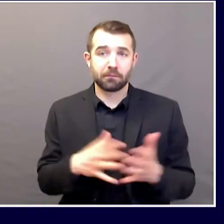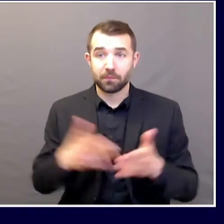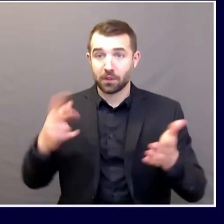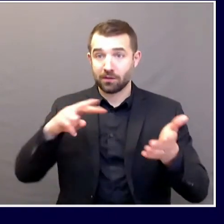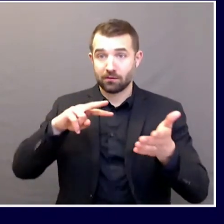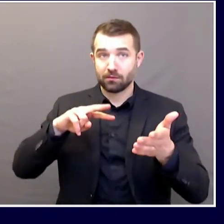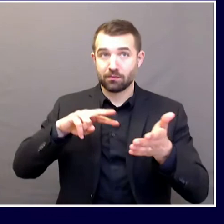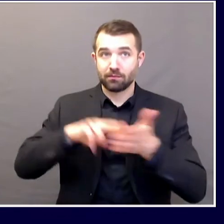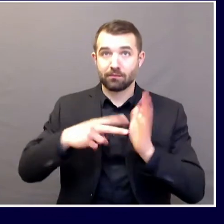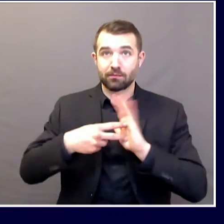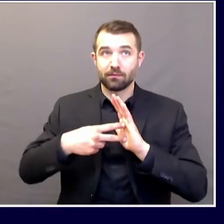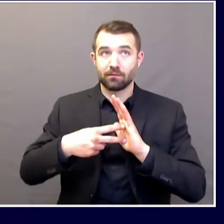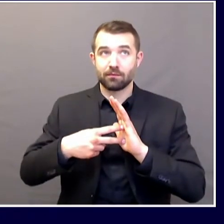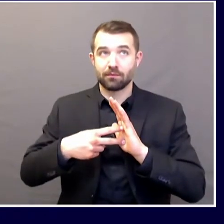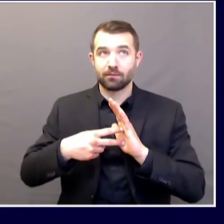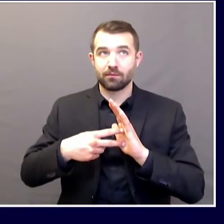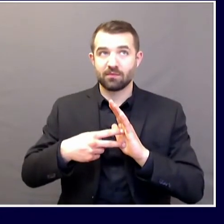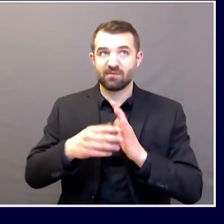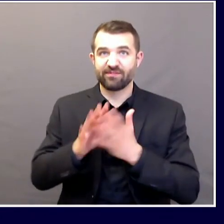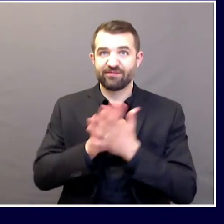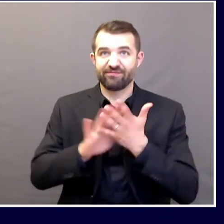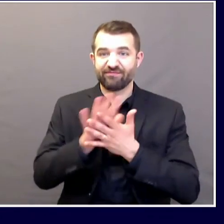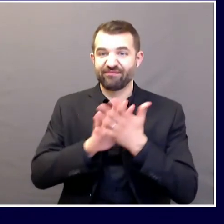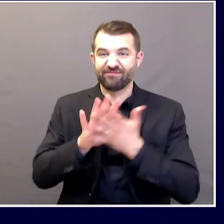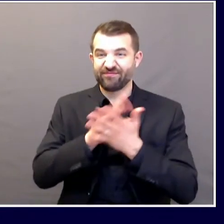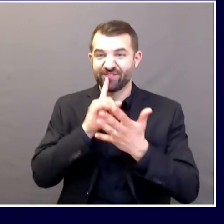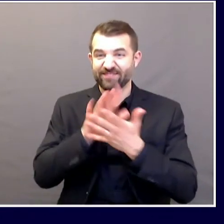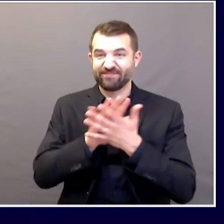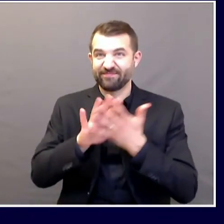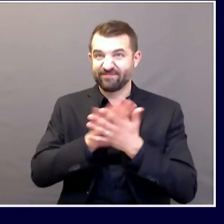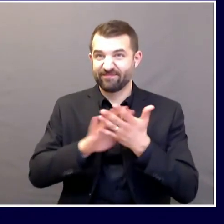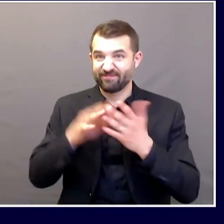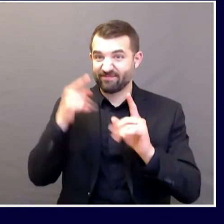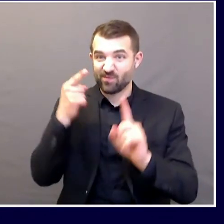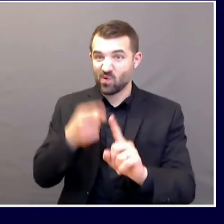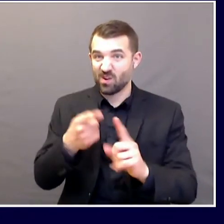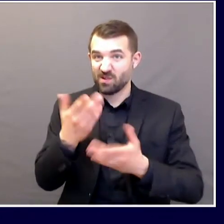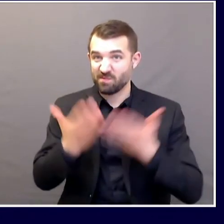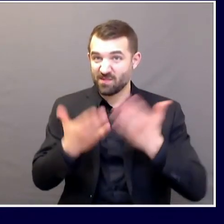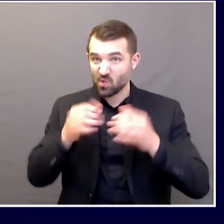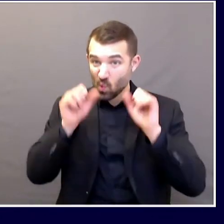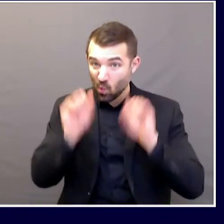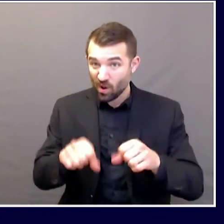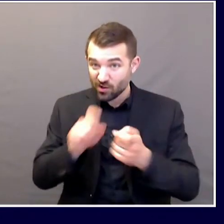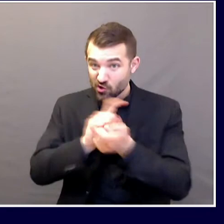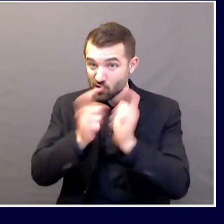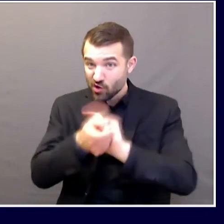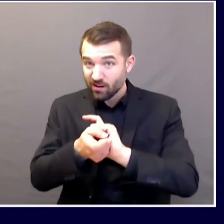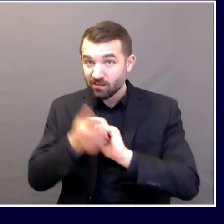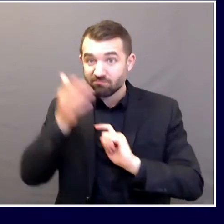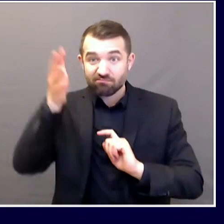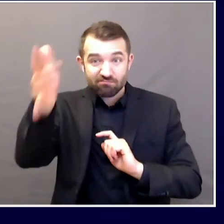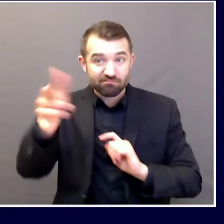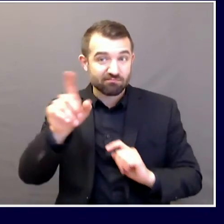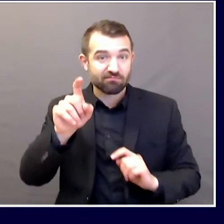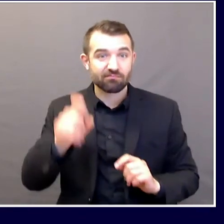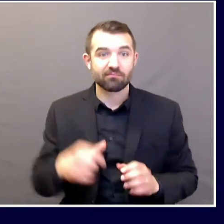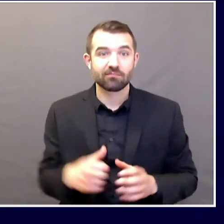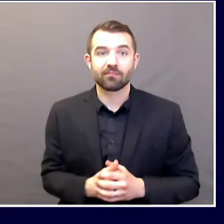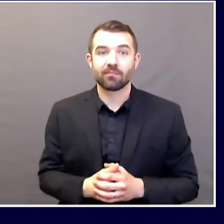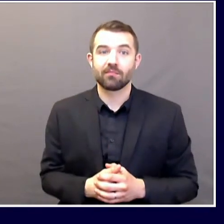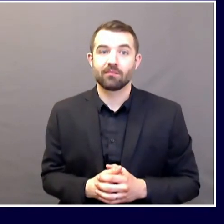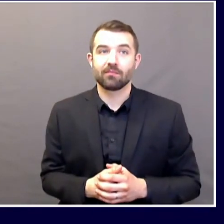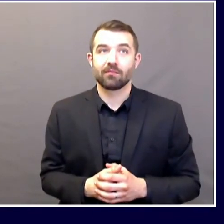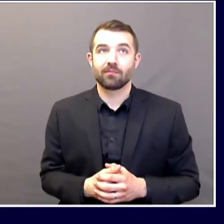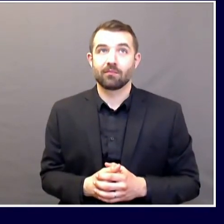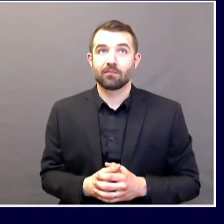if the supply of the vaccine were to increase? I don't think it's going to change anytime soon. Again, I'm always looking at